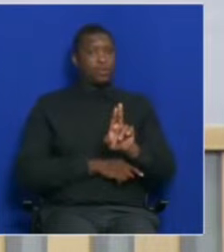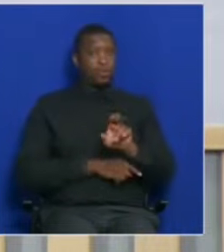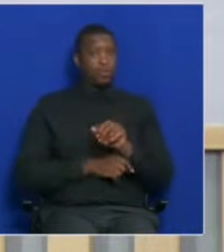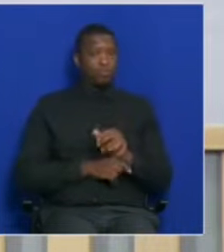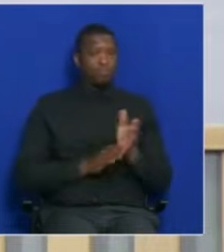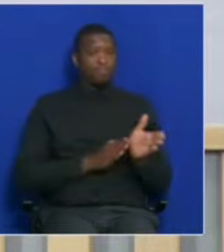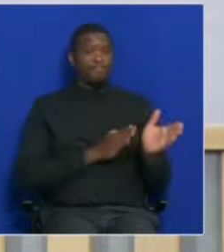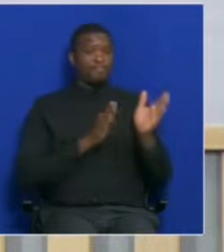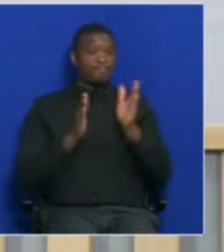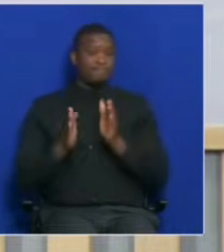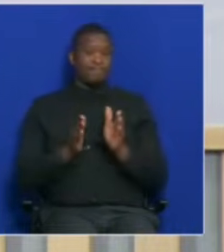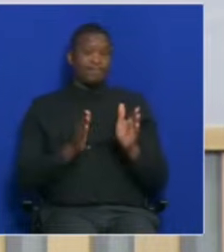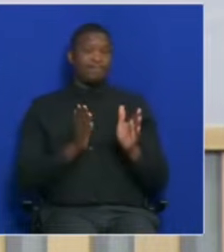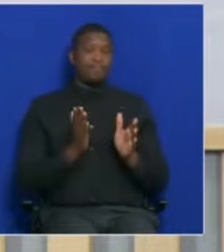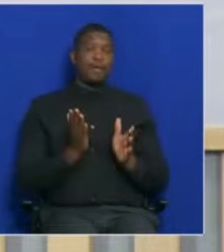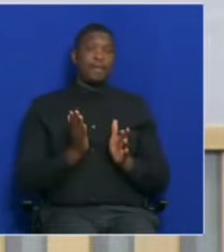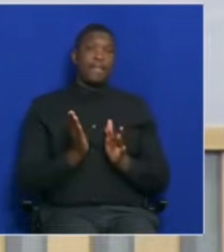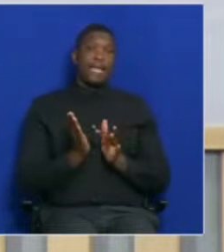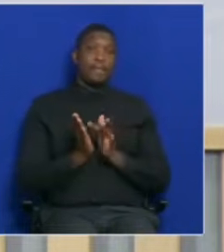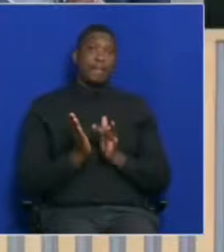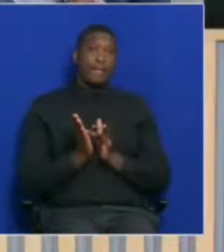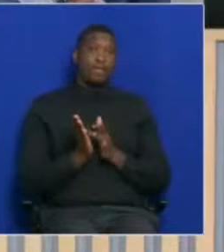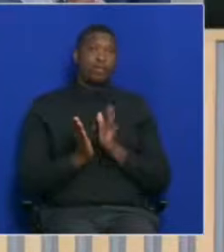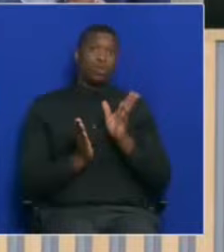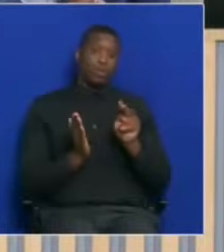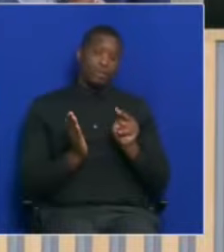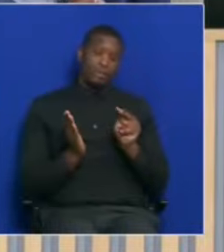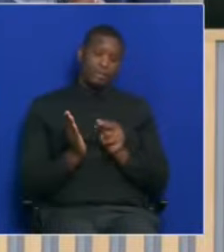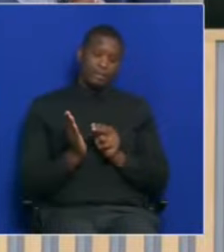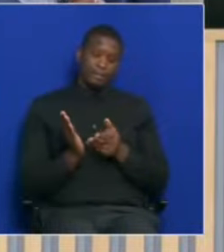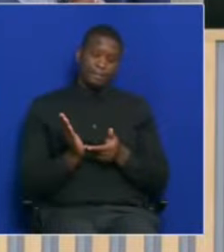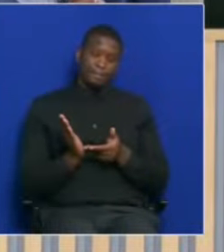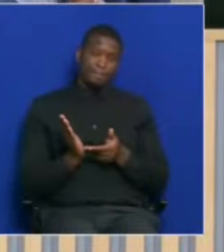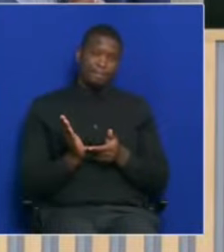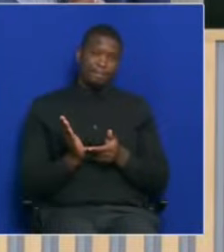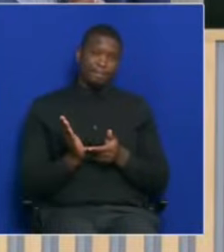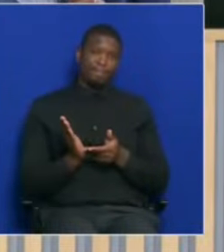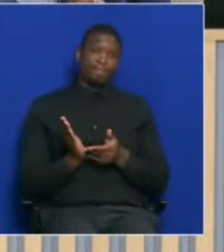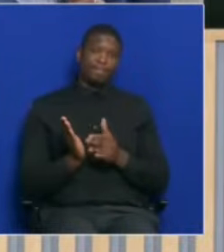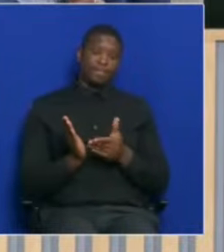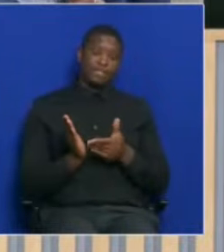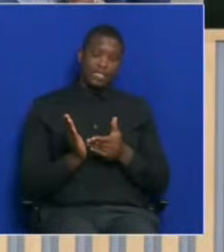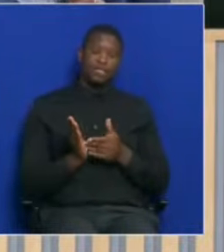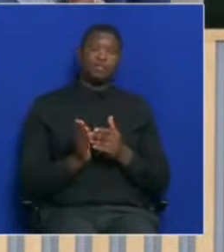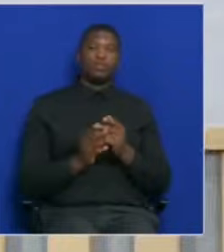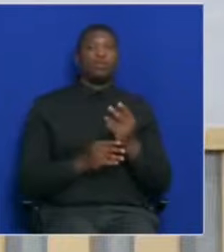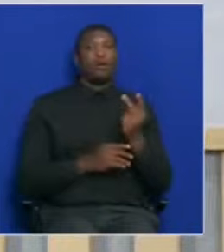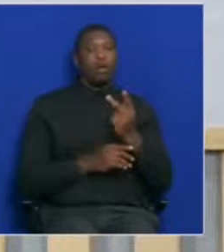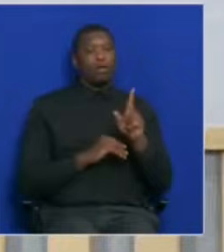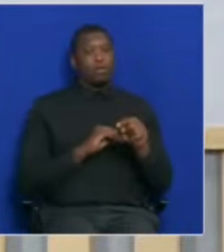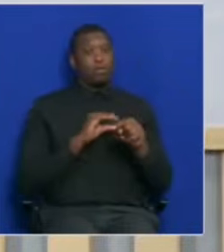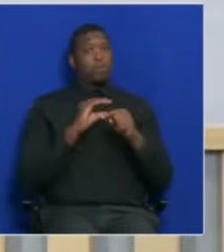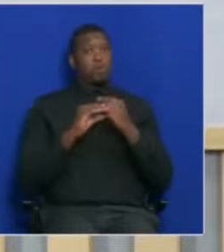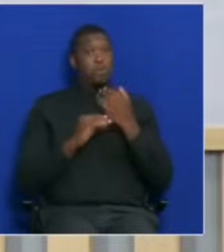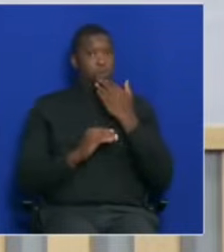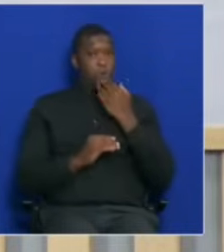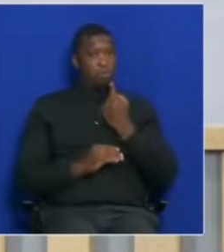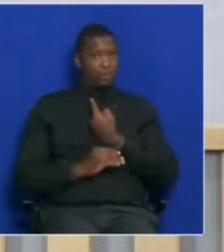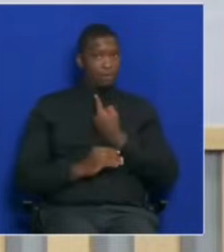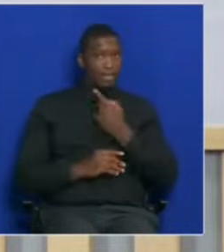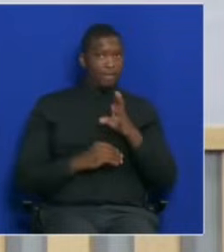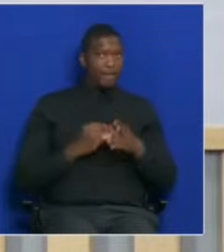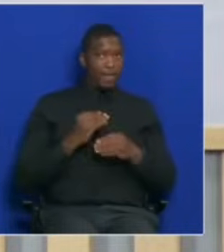you'll see that this was also addressed to you and Ms. Johnson, and this is in respect